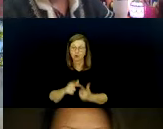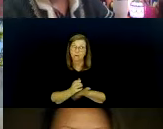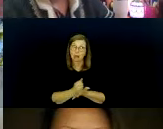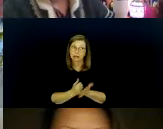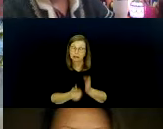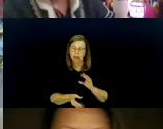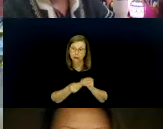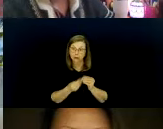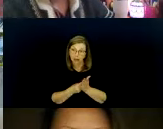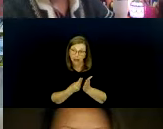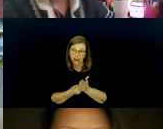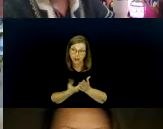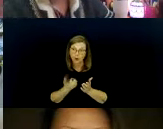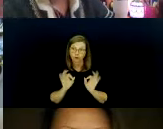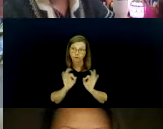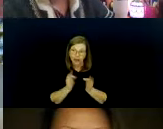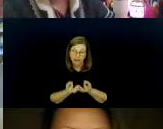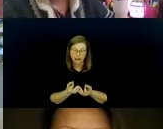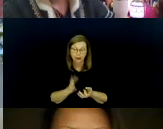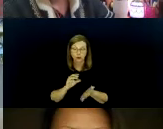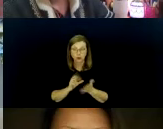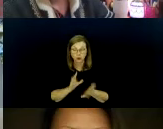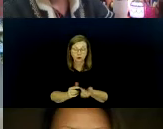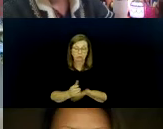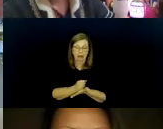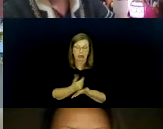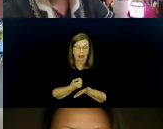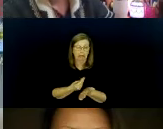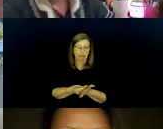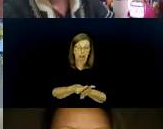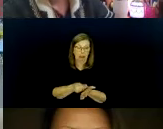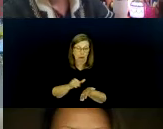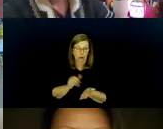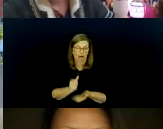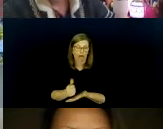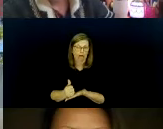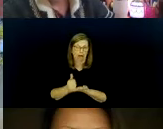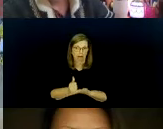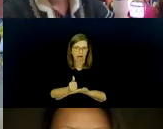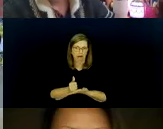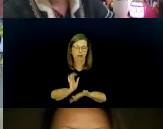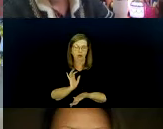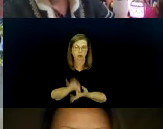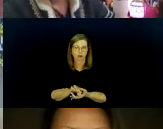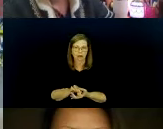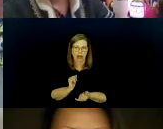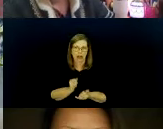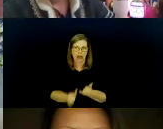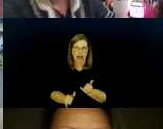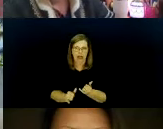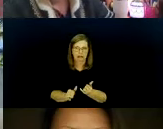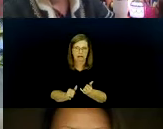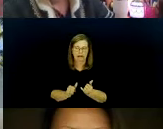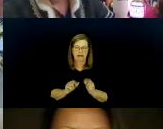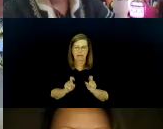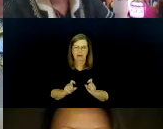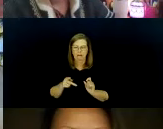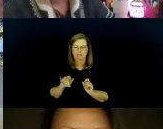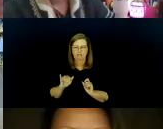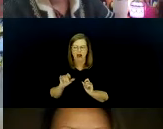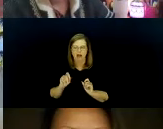and you want your family members and your students to make a little extra cash too, you can help us out by joining our last set of pilots